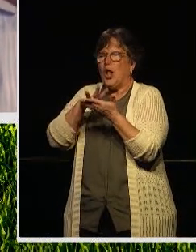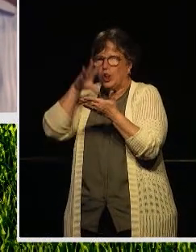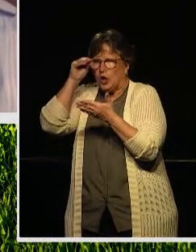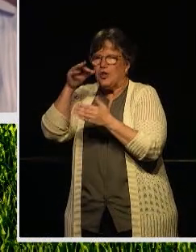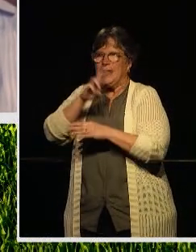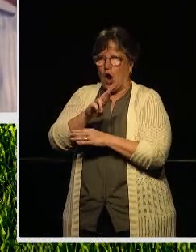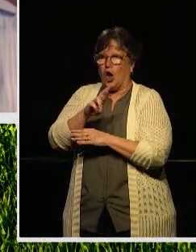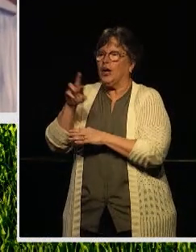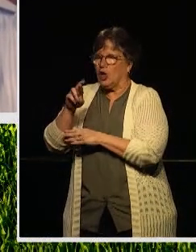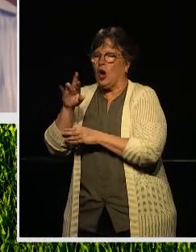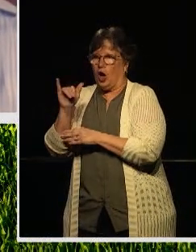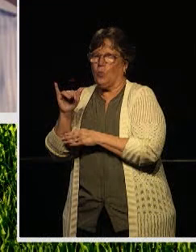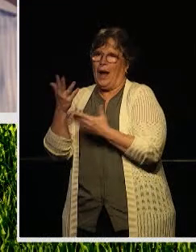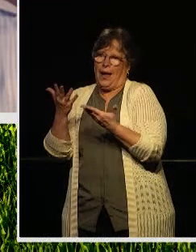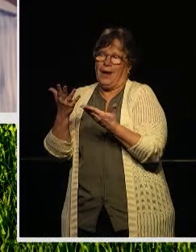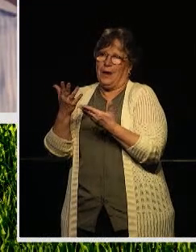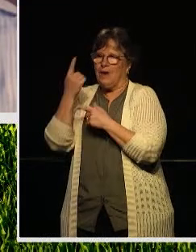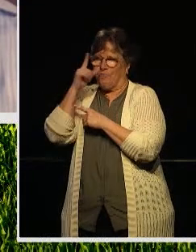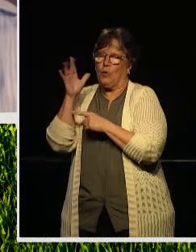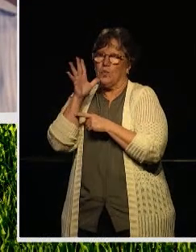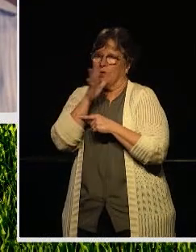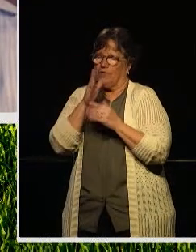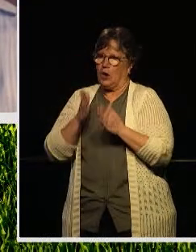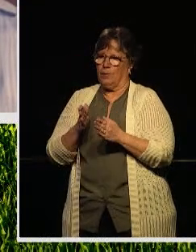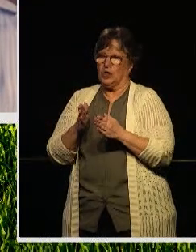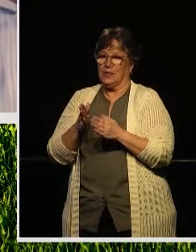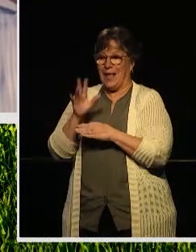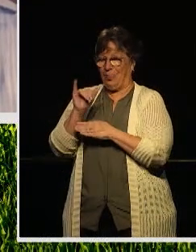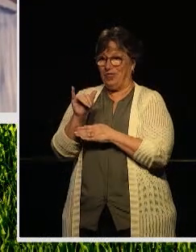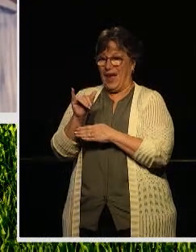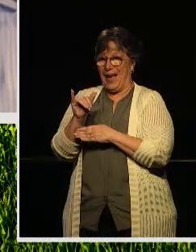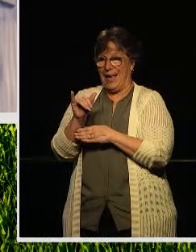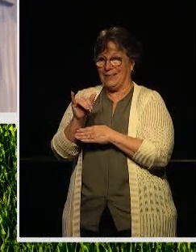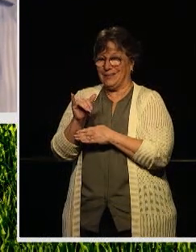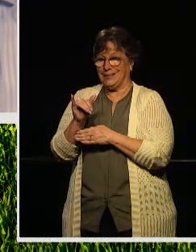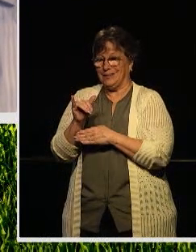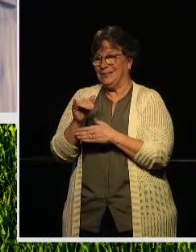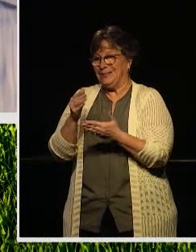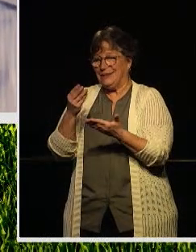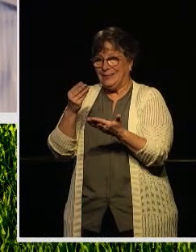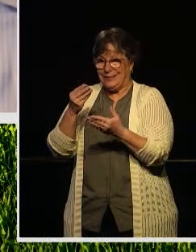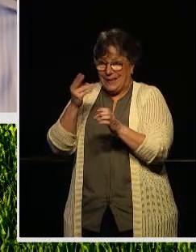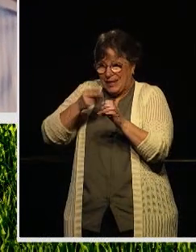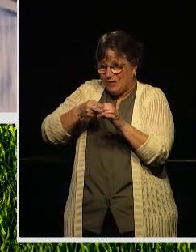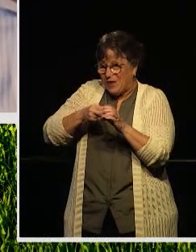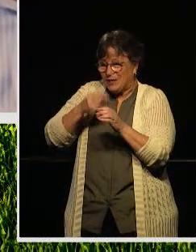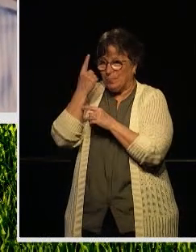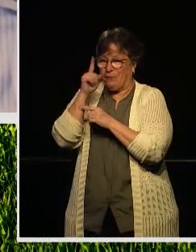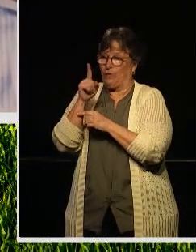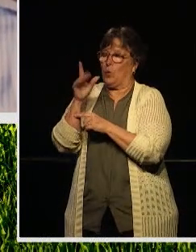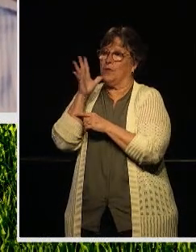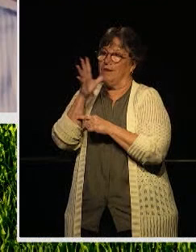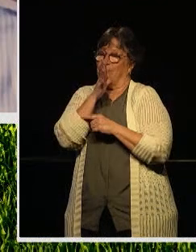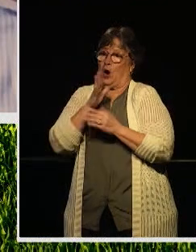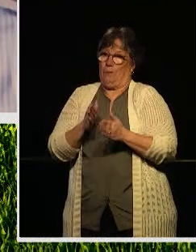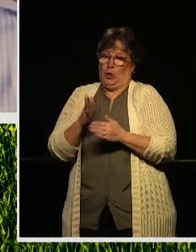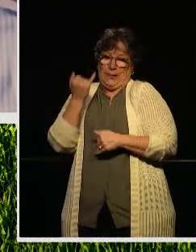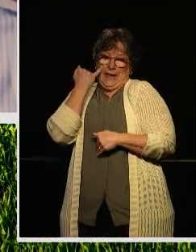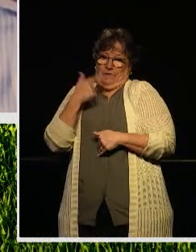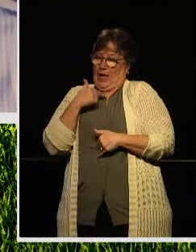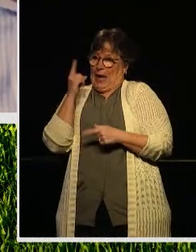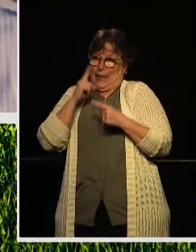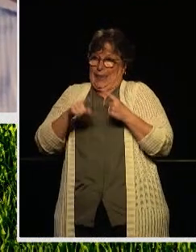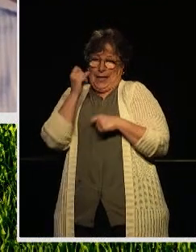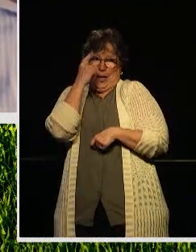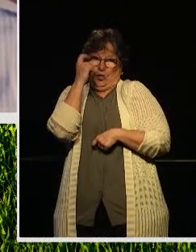the return on investment for the farmer and that technology is not very clear. And if I can't understand it, I don't know how a farmer is going to be able to